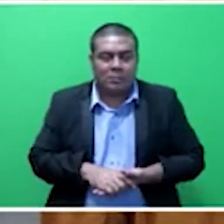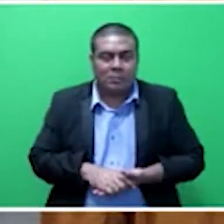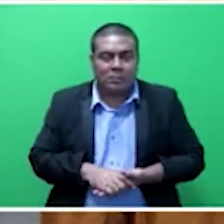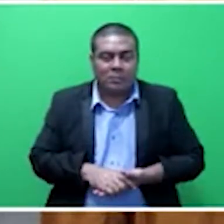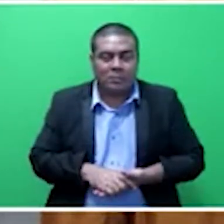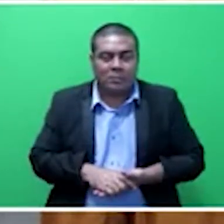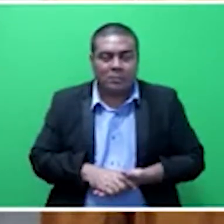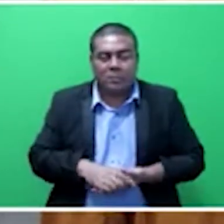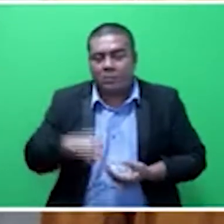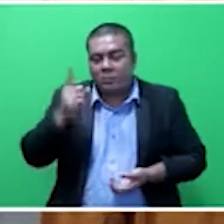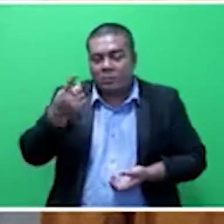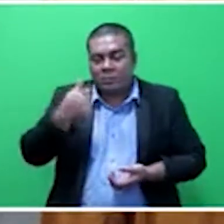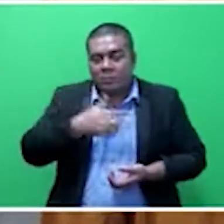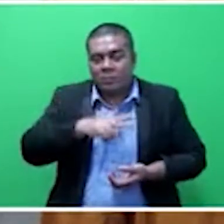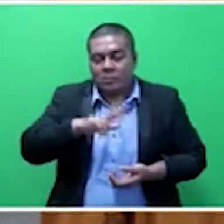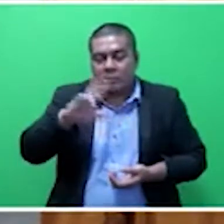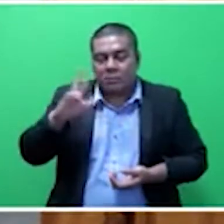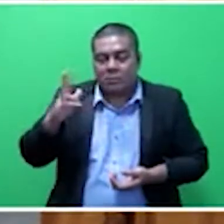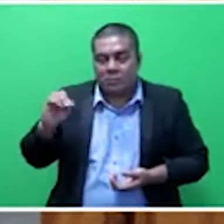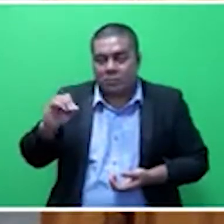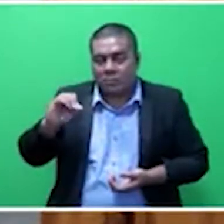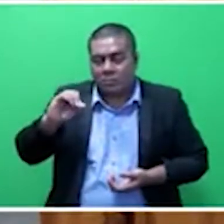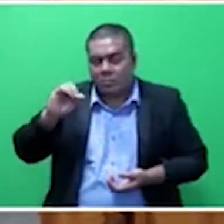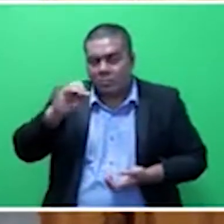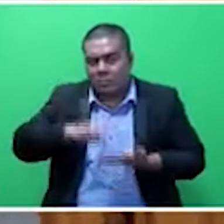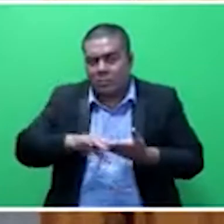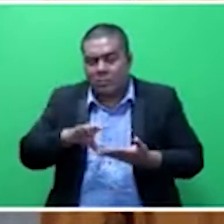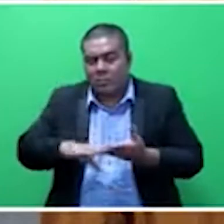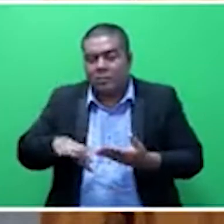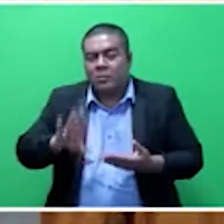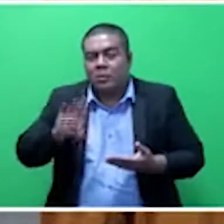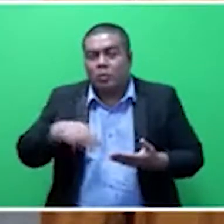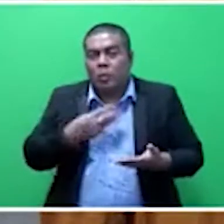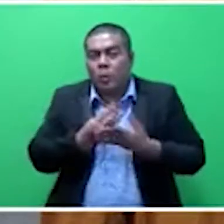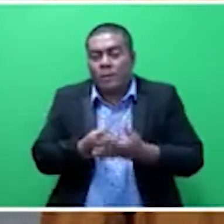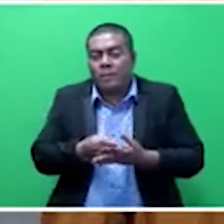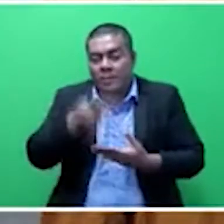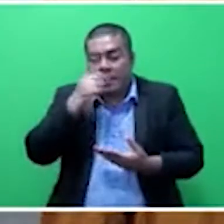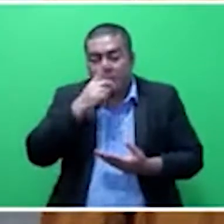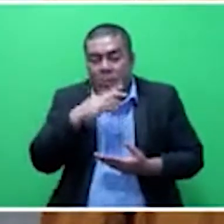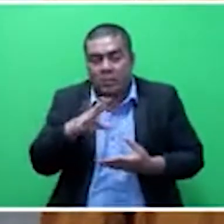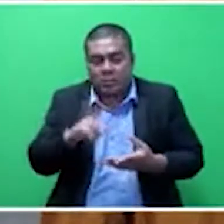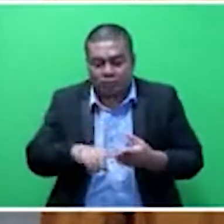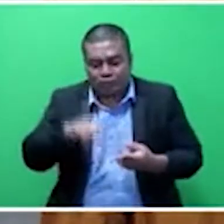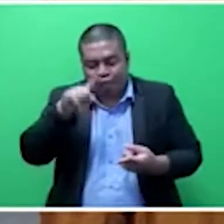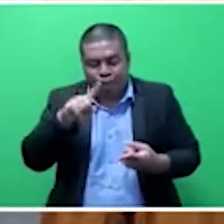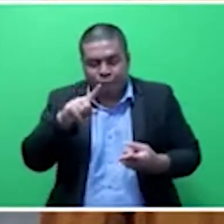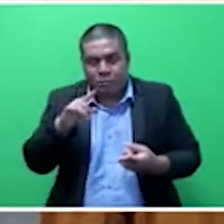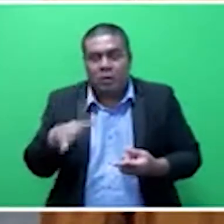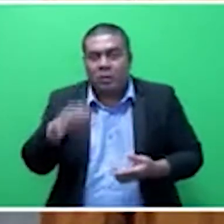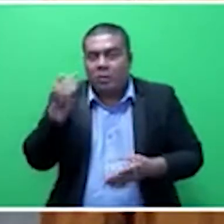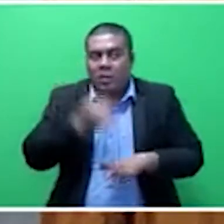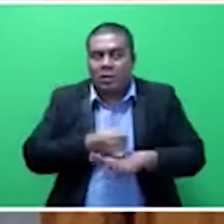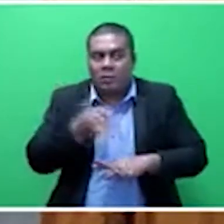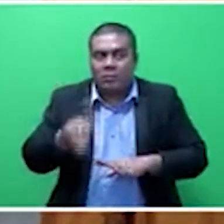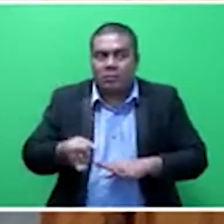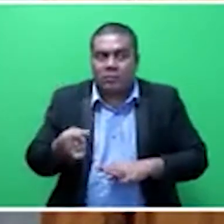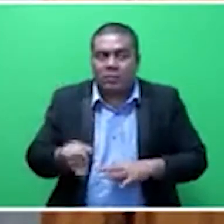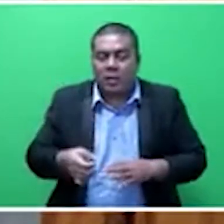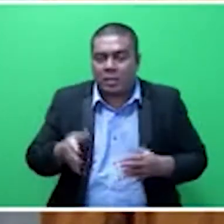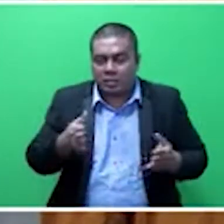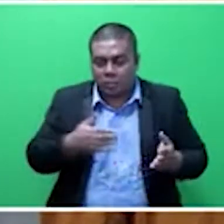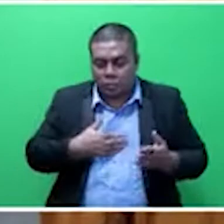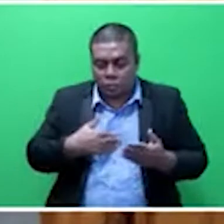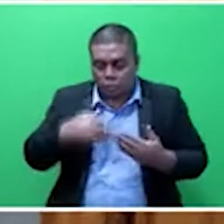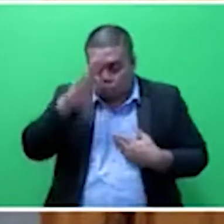for 6 months to all social welfare recipients, aftercare fund recipients, those on government pension scheme, and tertiary